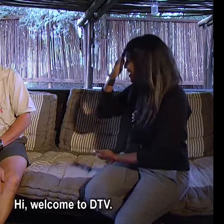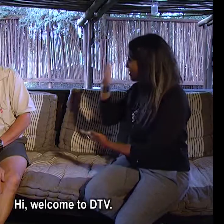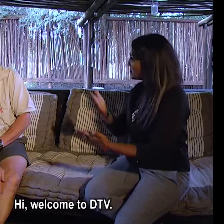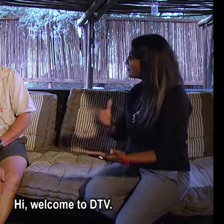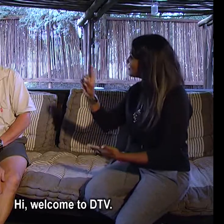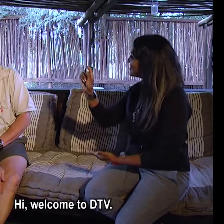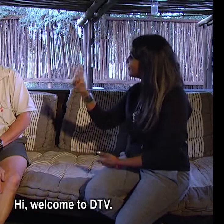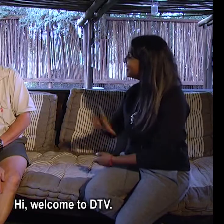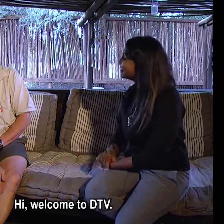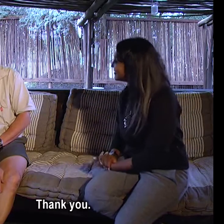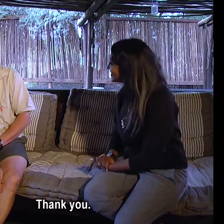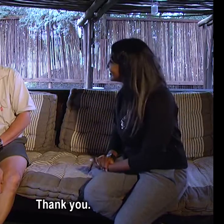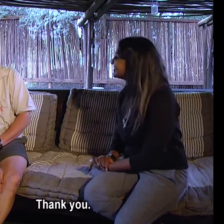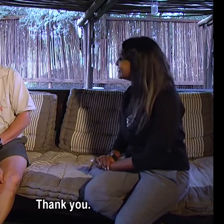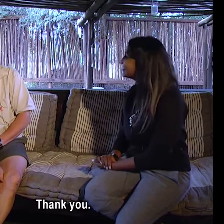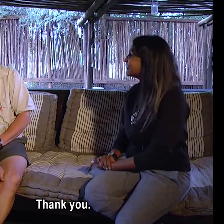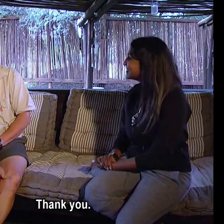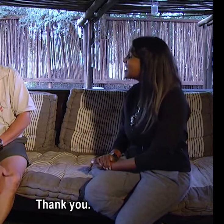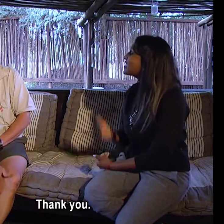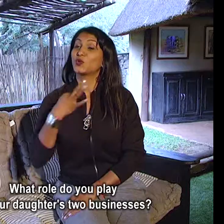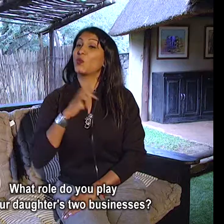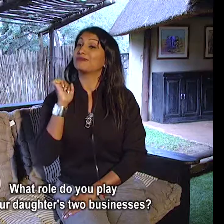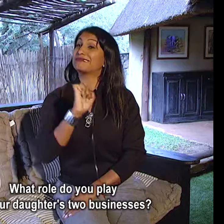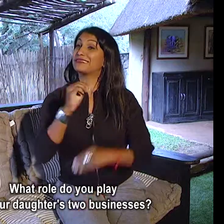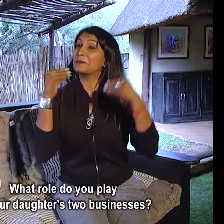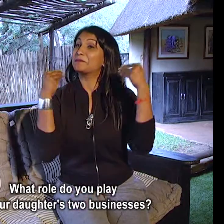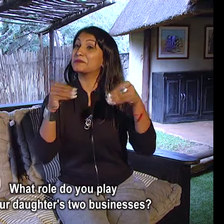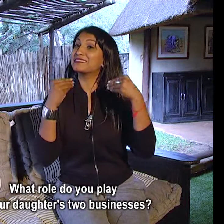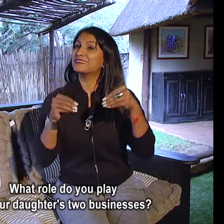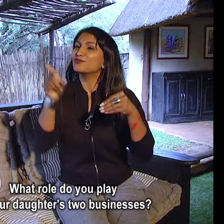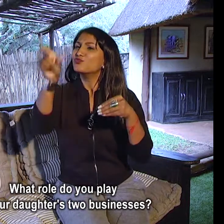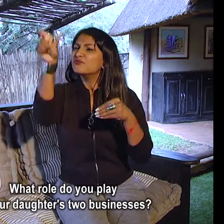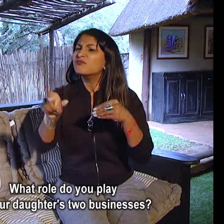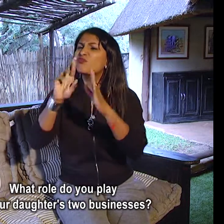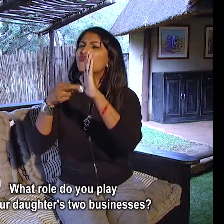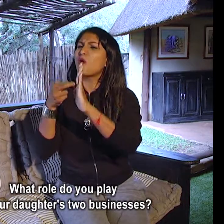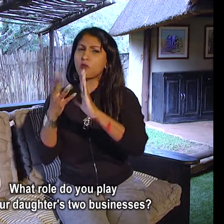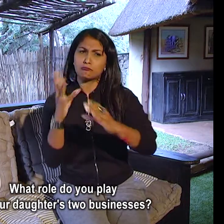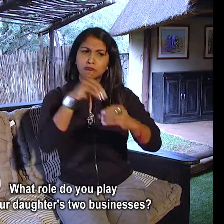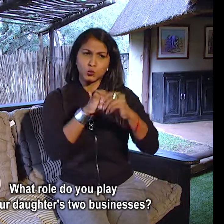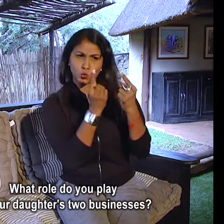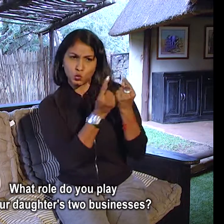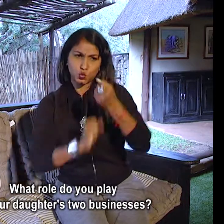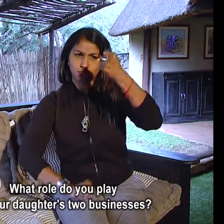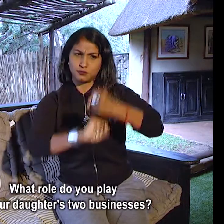Hi, welcome to DTV. Thank you very much. What role do you play in your daughter's two businesses?